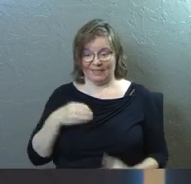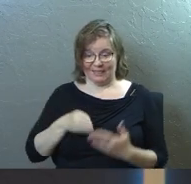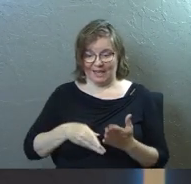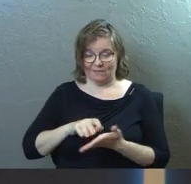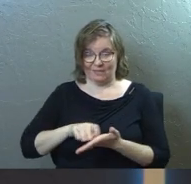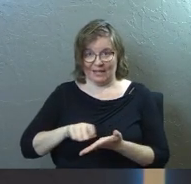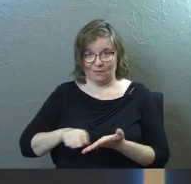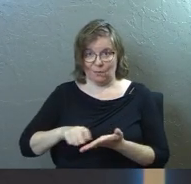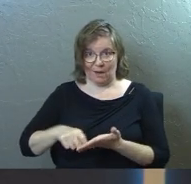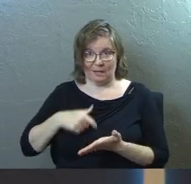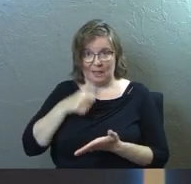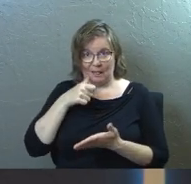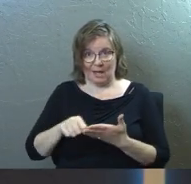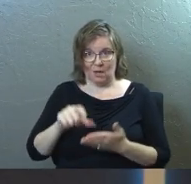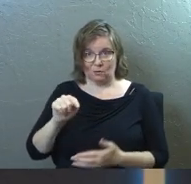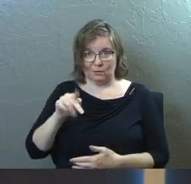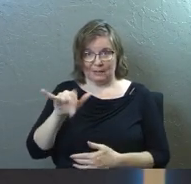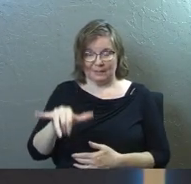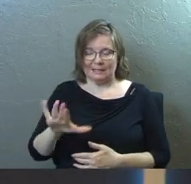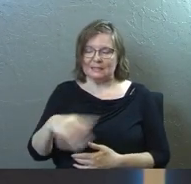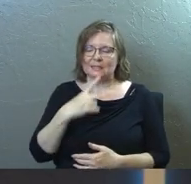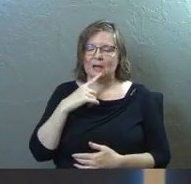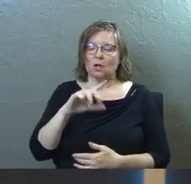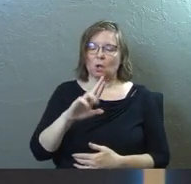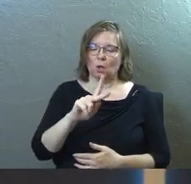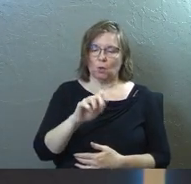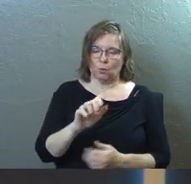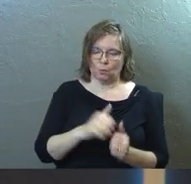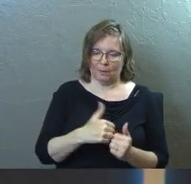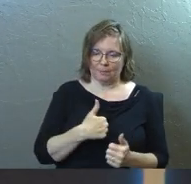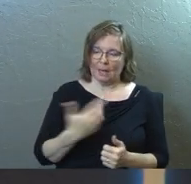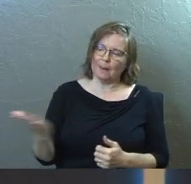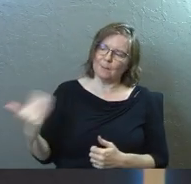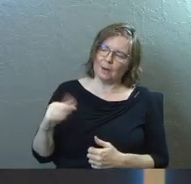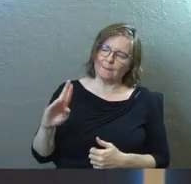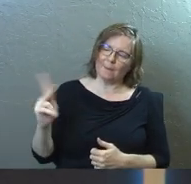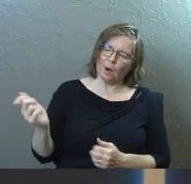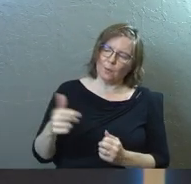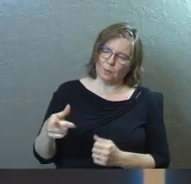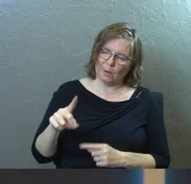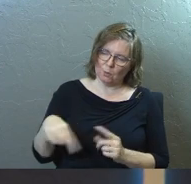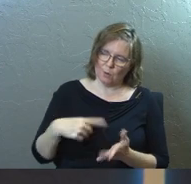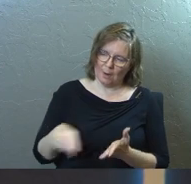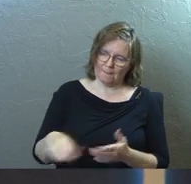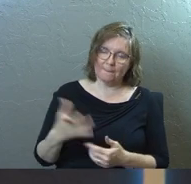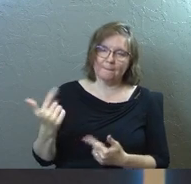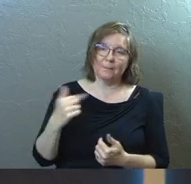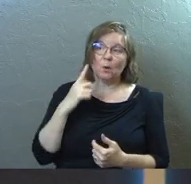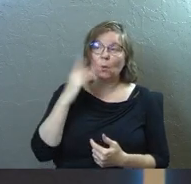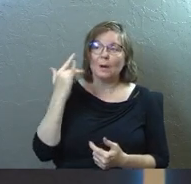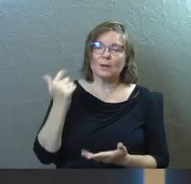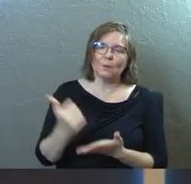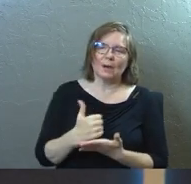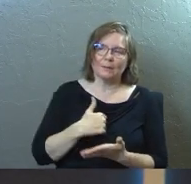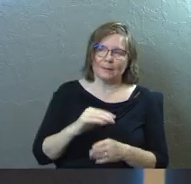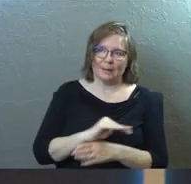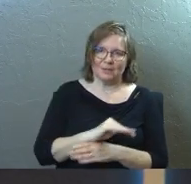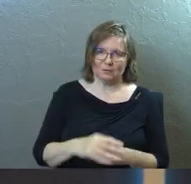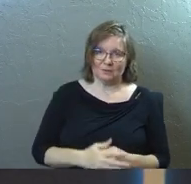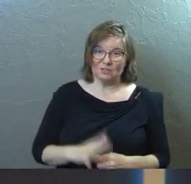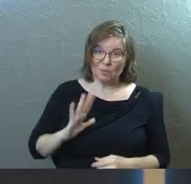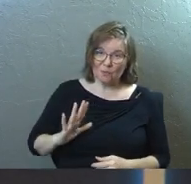Timothy, this is what he says. He says, "Only Luke is with me. Bring Mark with you when you come, for he will be helpful to me in my